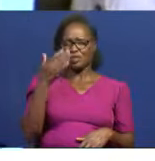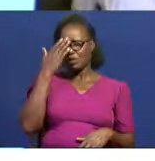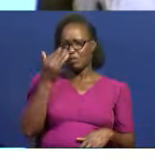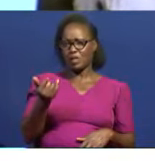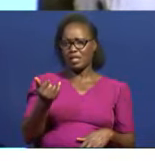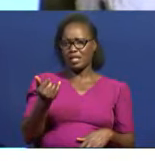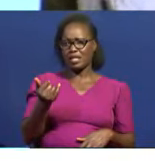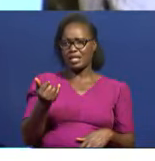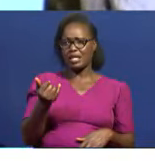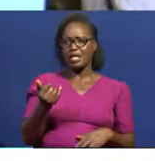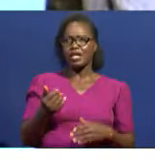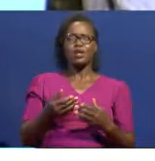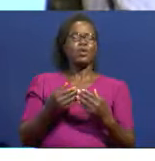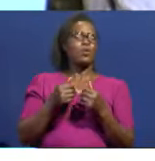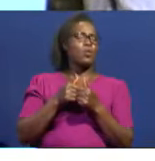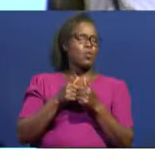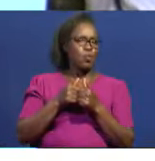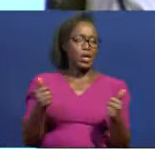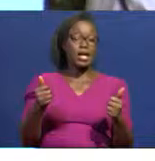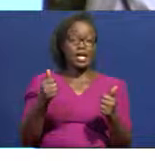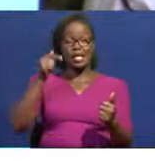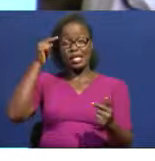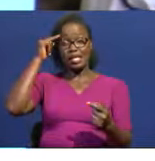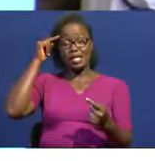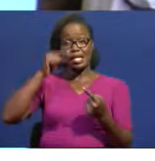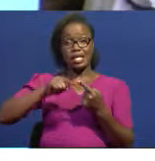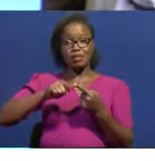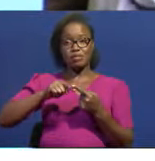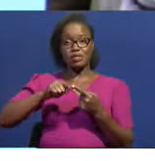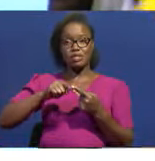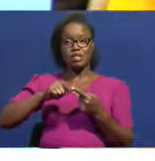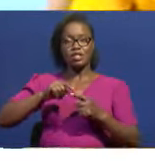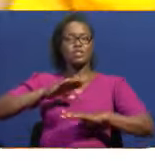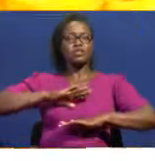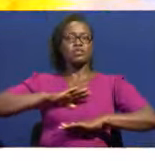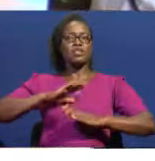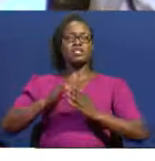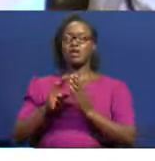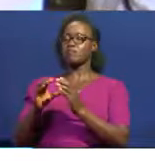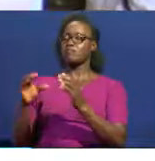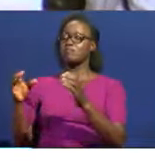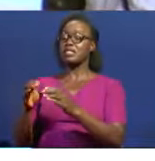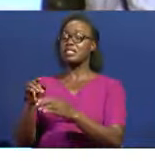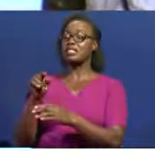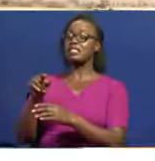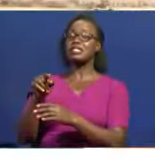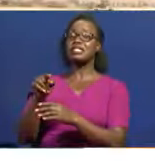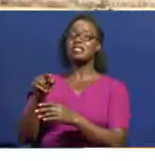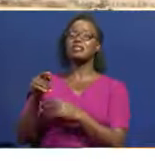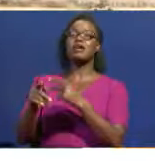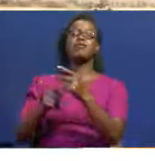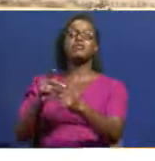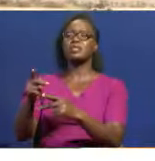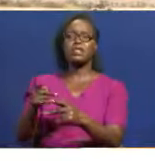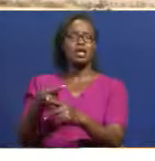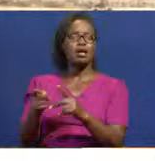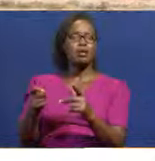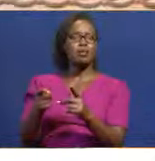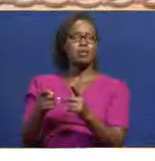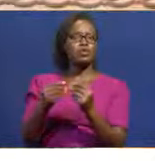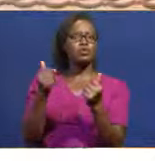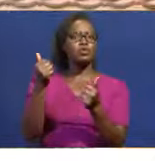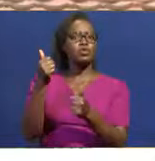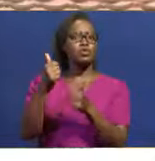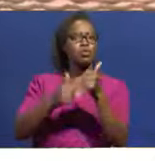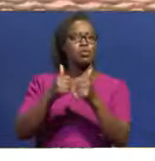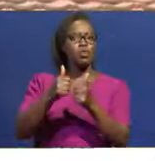is conveniently meant to suit some parties in these particular proceedings. But what remedies will